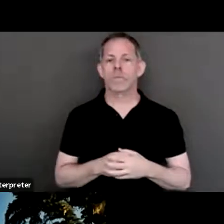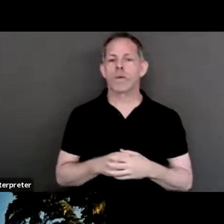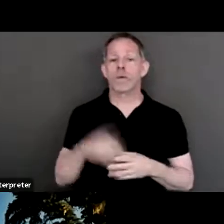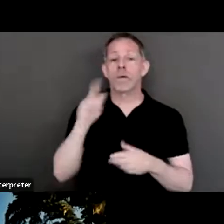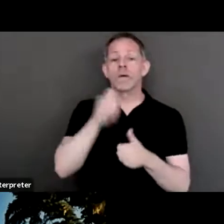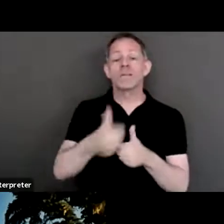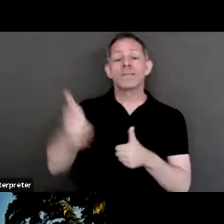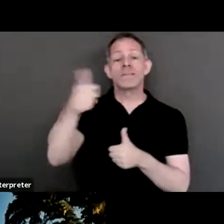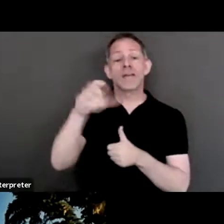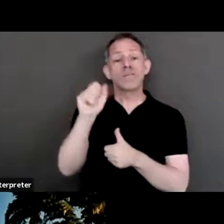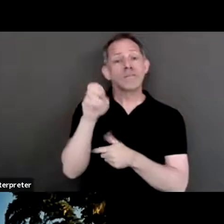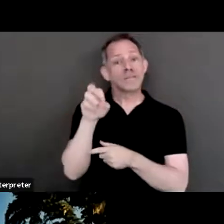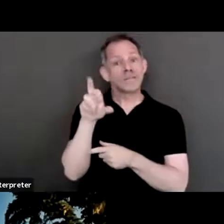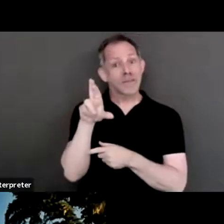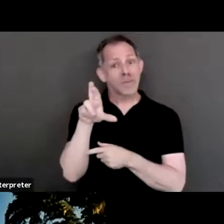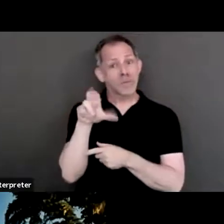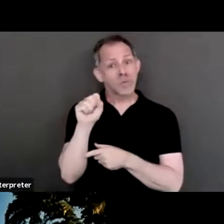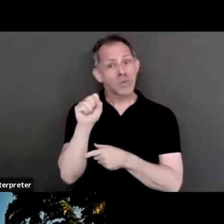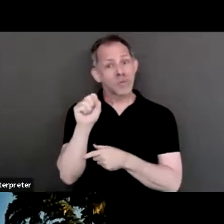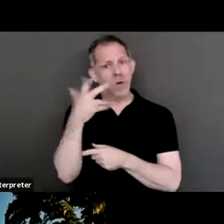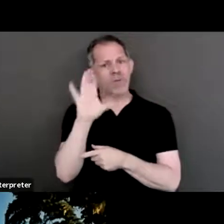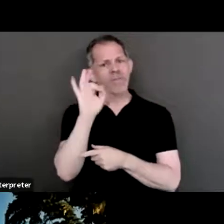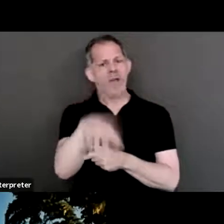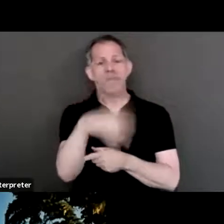are now rapidly expanding, the